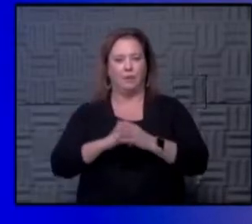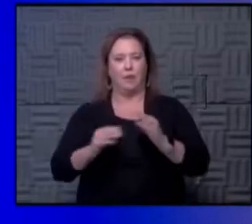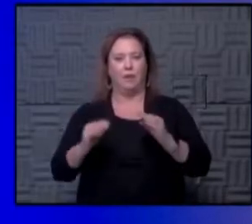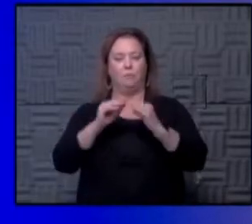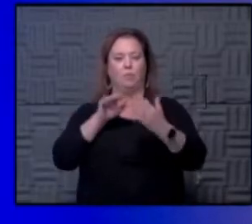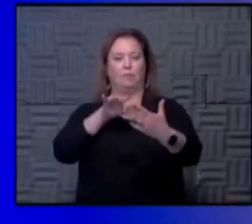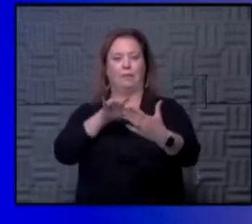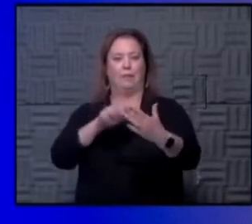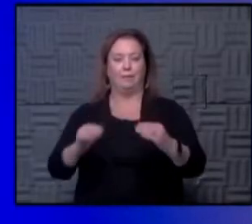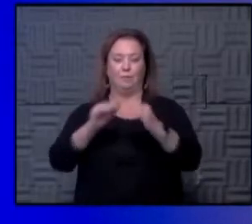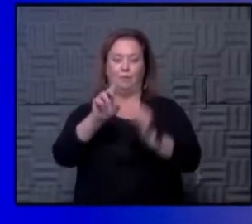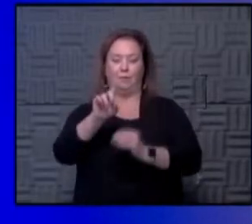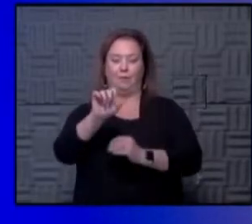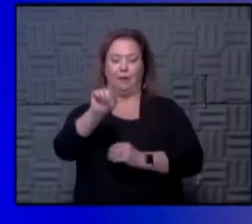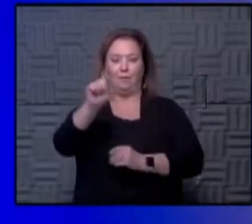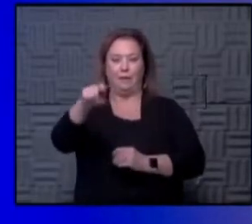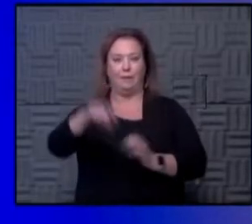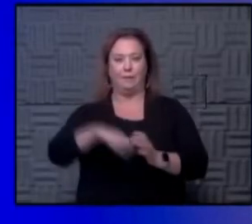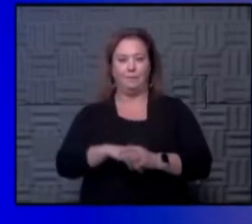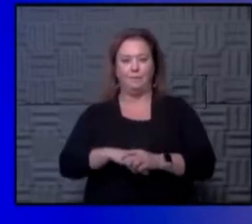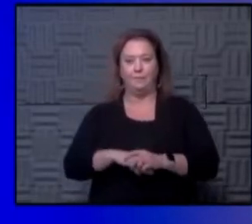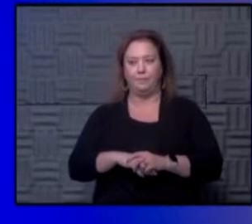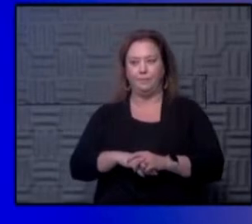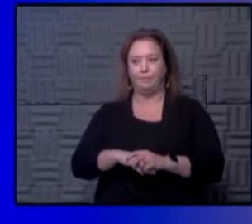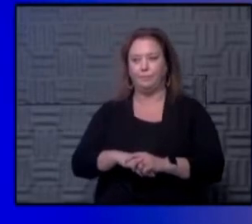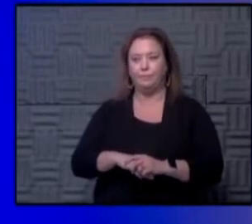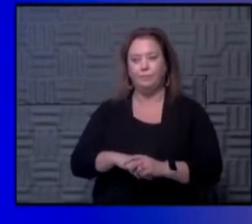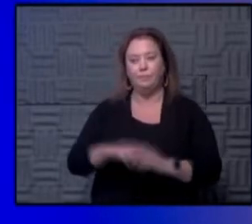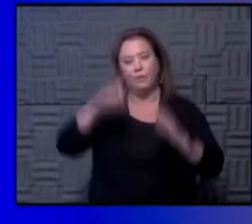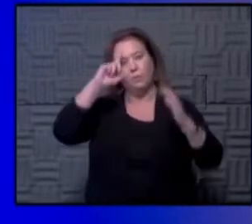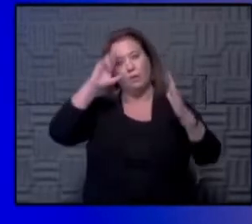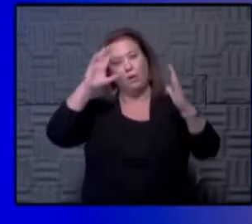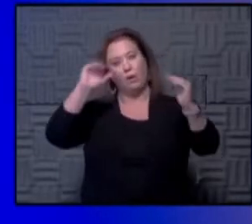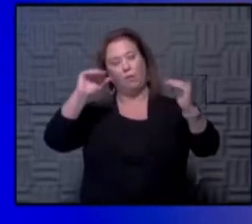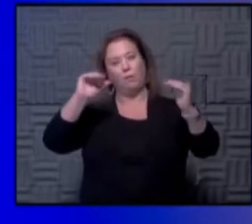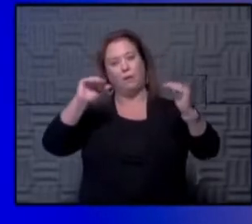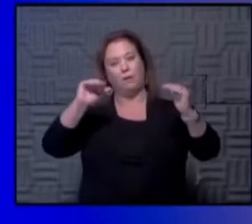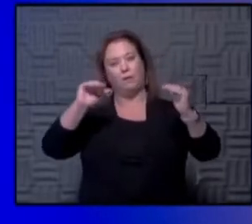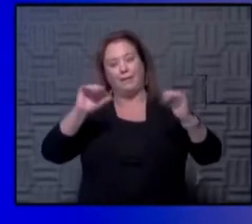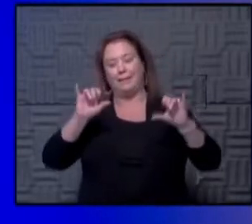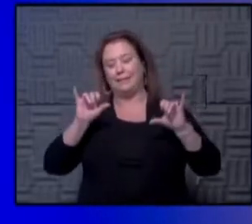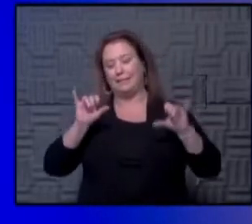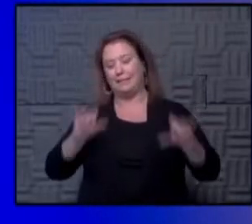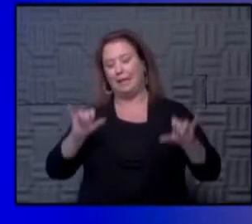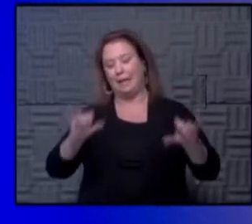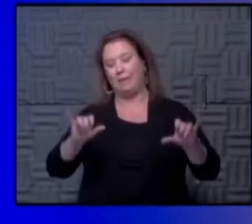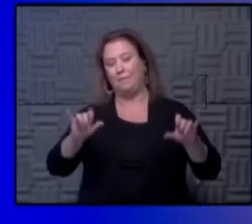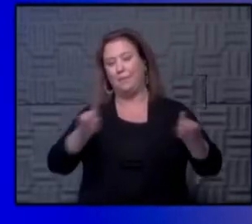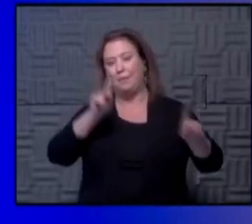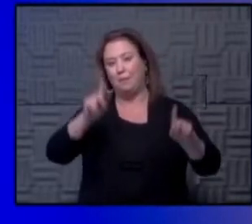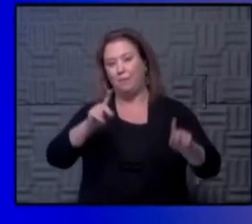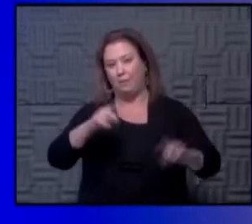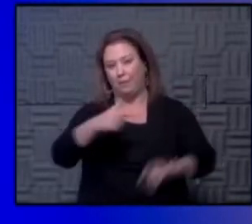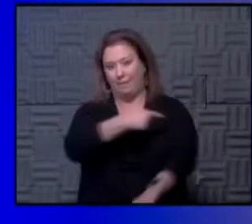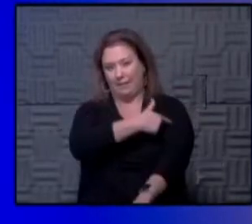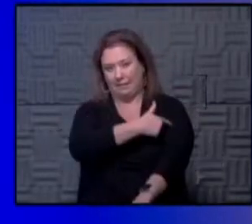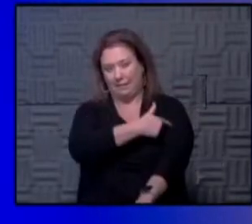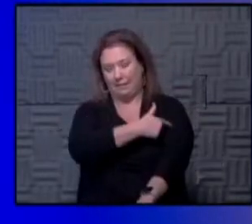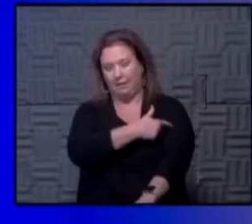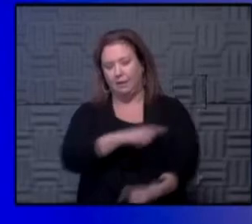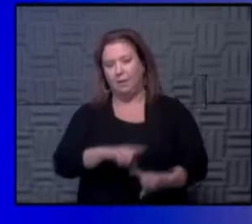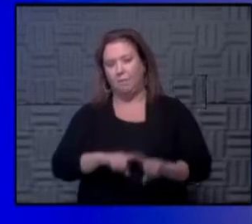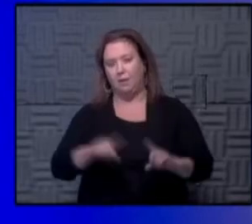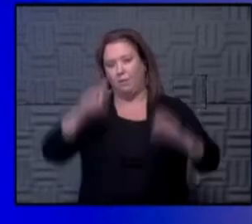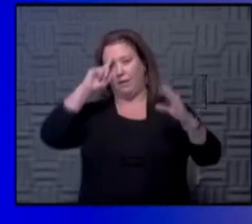more studies and more data. We hope that it will be the same for the people who get the vaccine. However, we